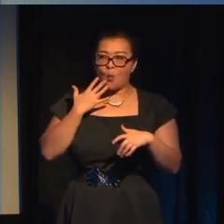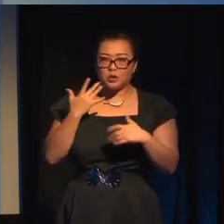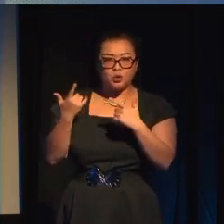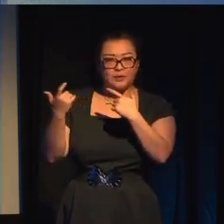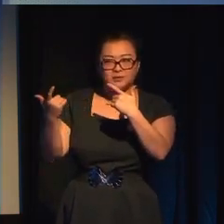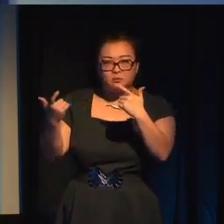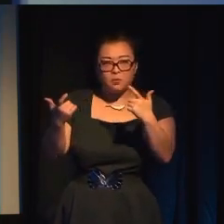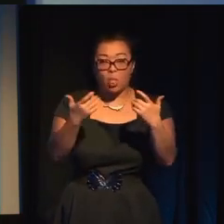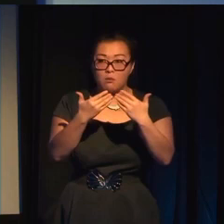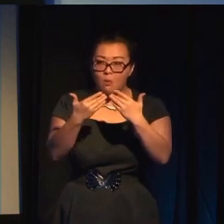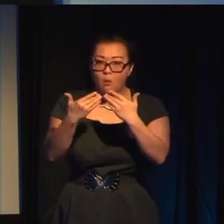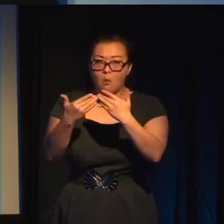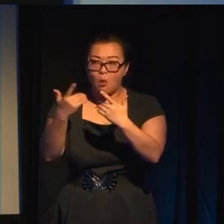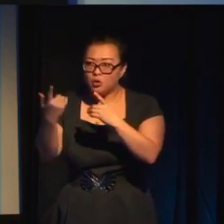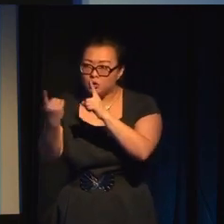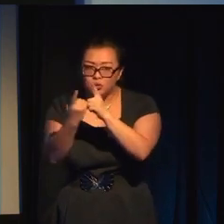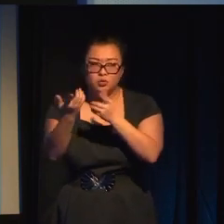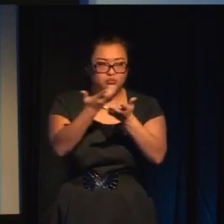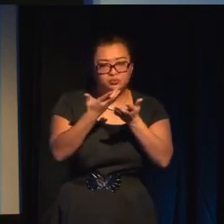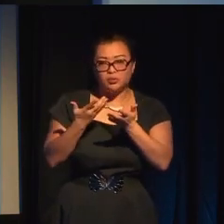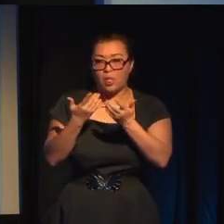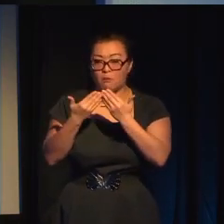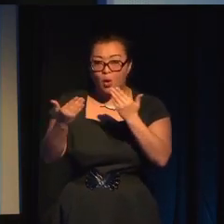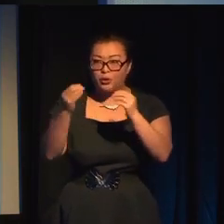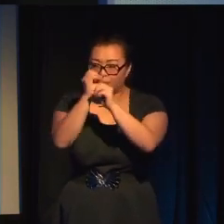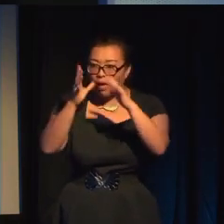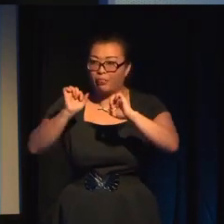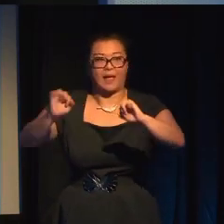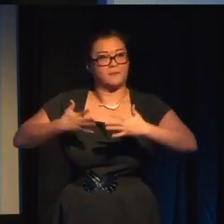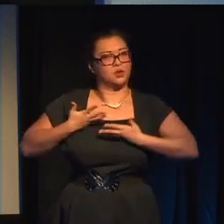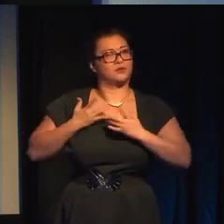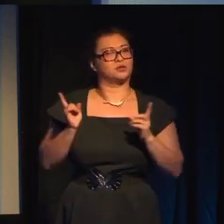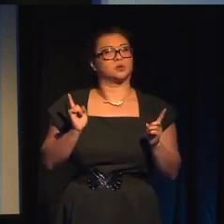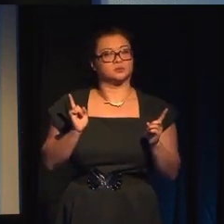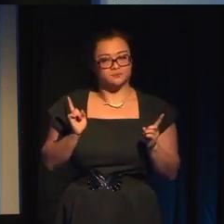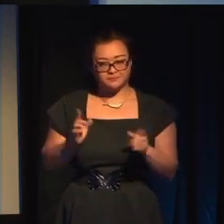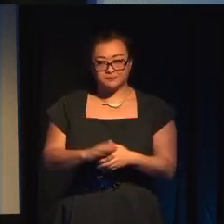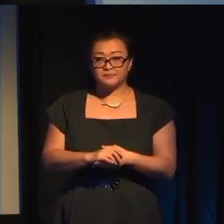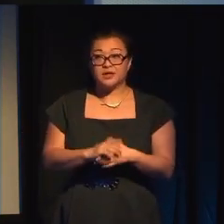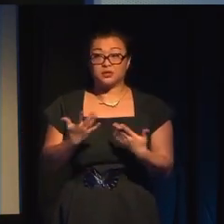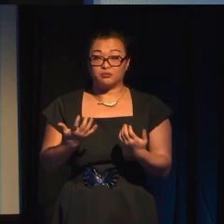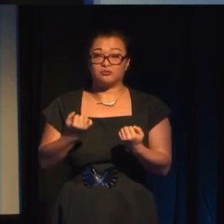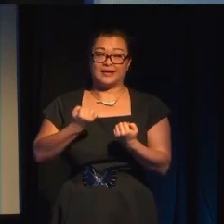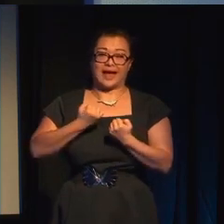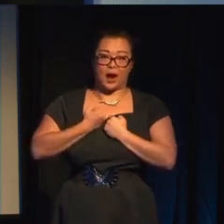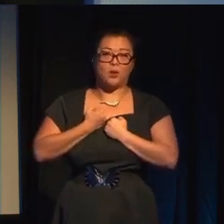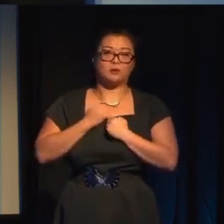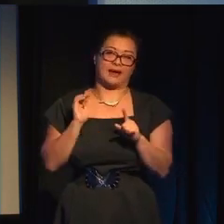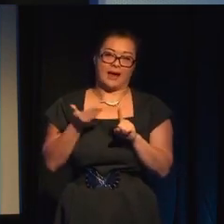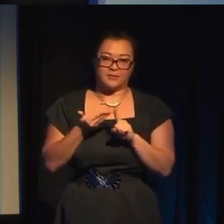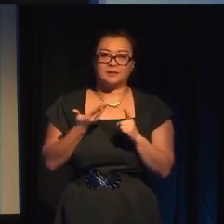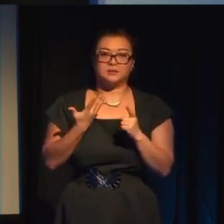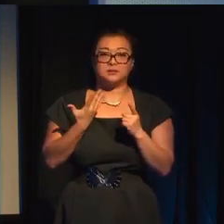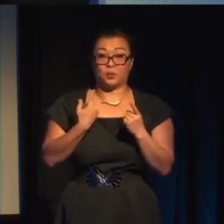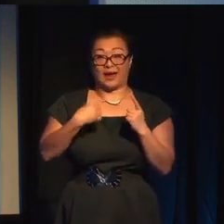them, and what you need to do. So in summary, our objective was to take the principles of virtual theatre, which I'd always wanted to get back